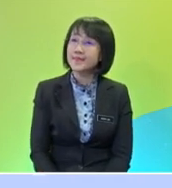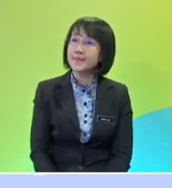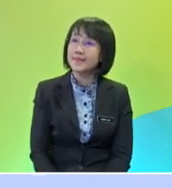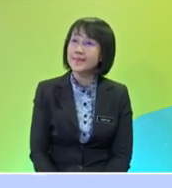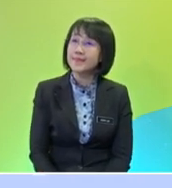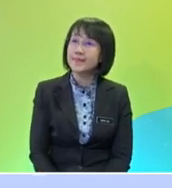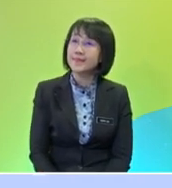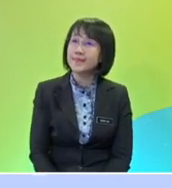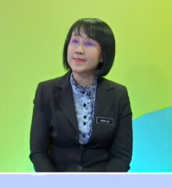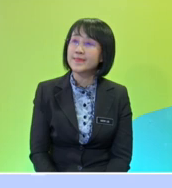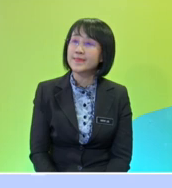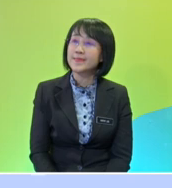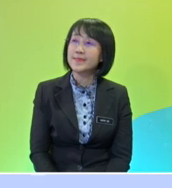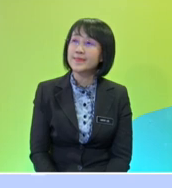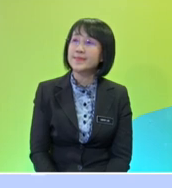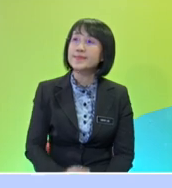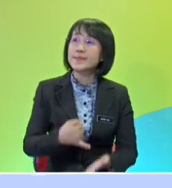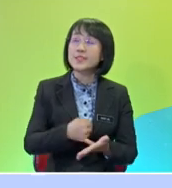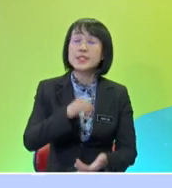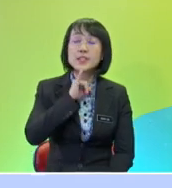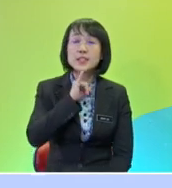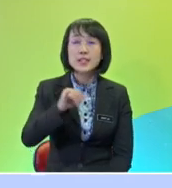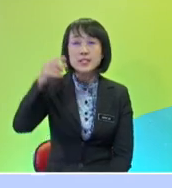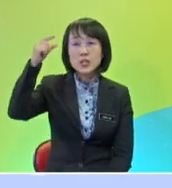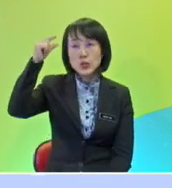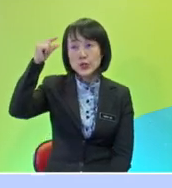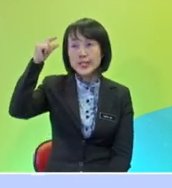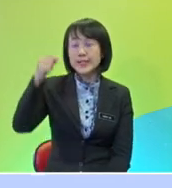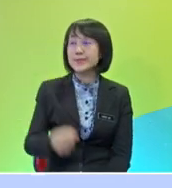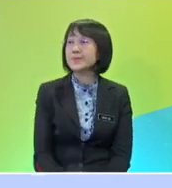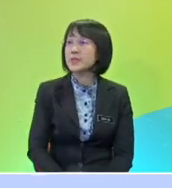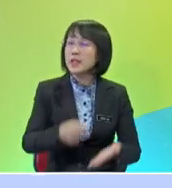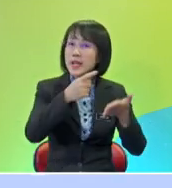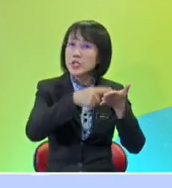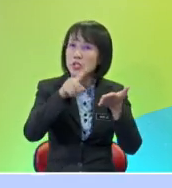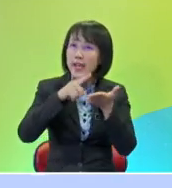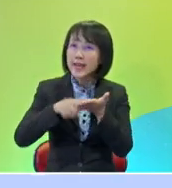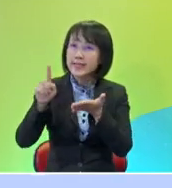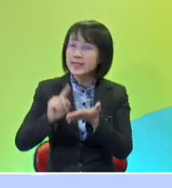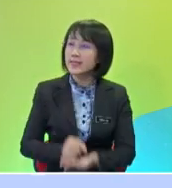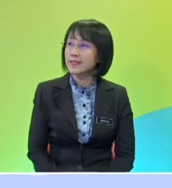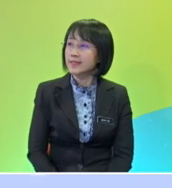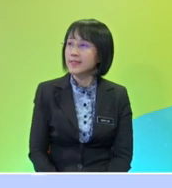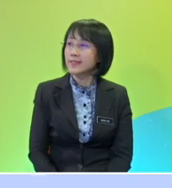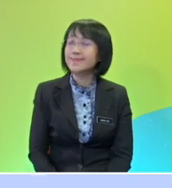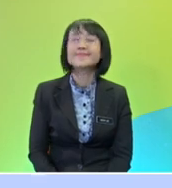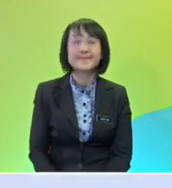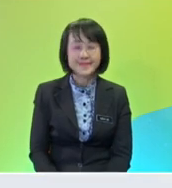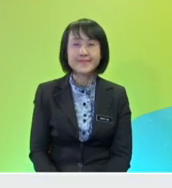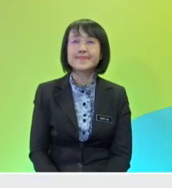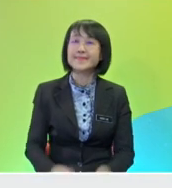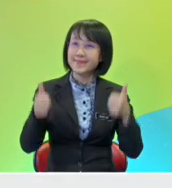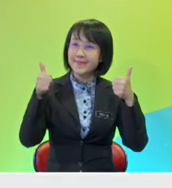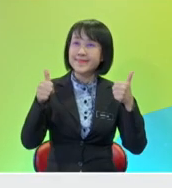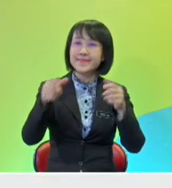It is Gurdip, teacher. It is Gurdip who said that. So let's check if it's Gurdip. What? Excellent.